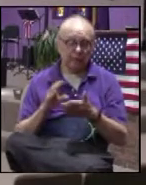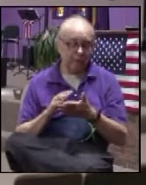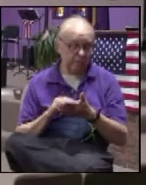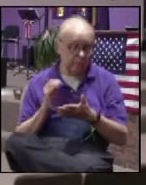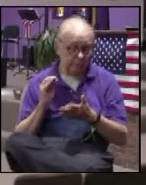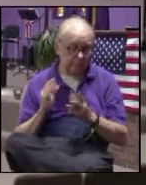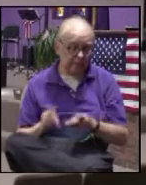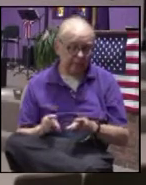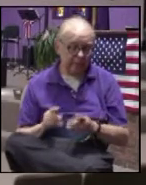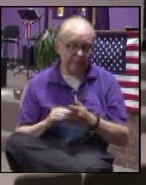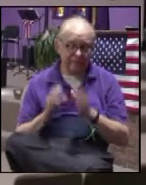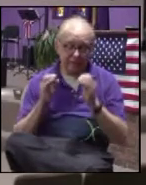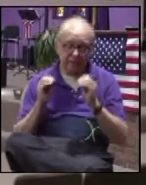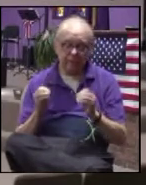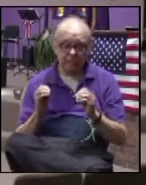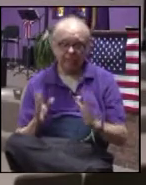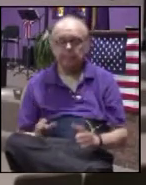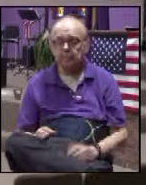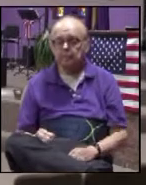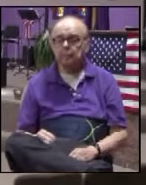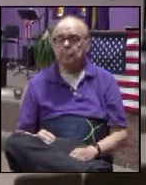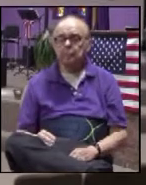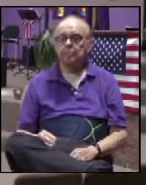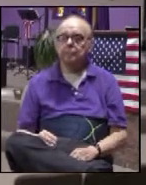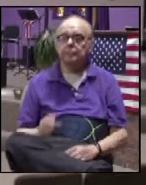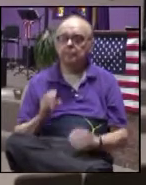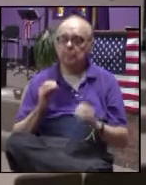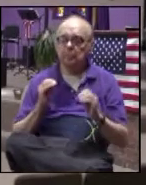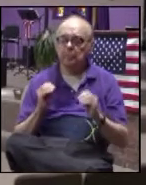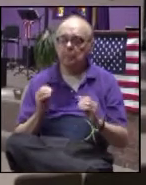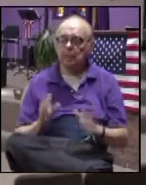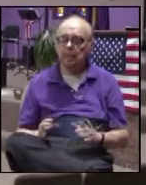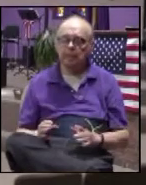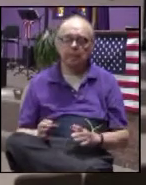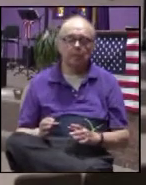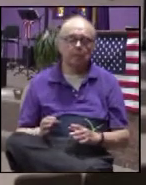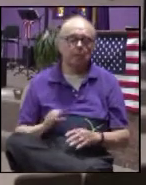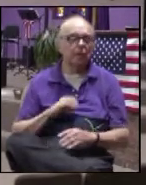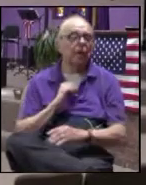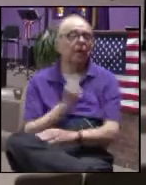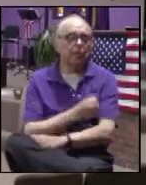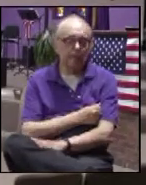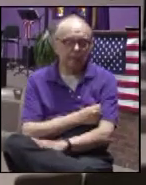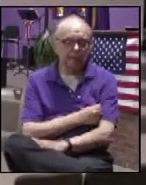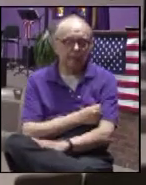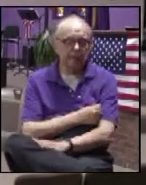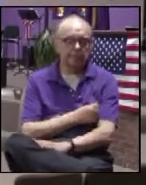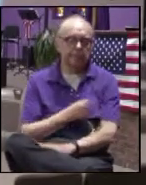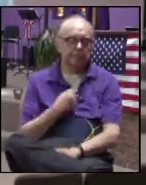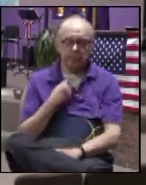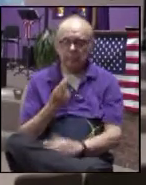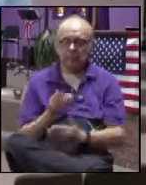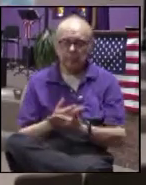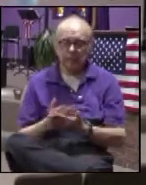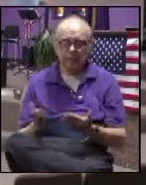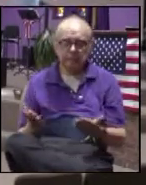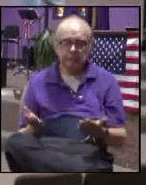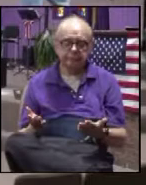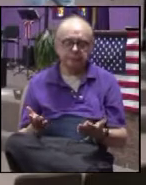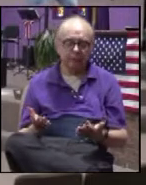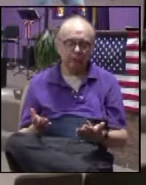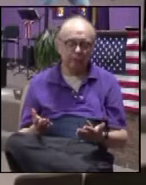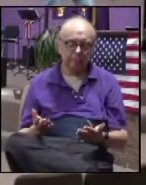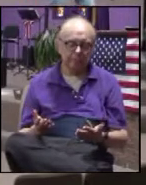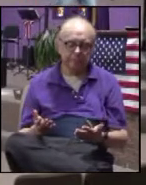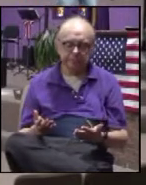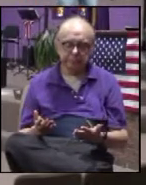that's a teacher, a rabbi with smisha. Let me say this to you.